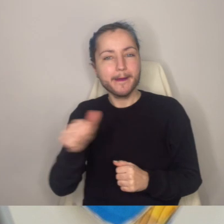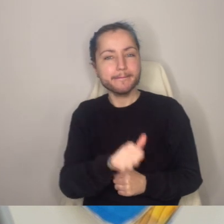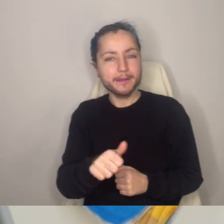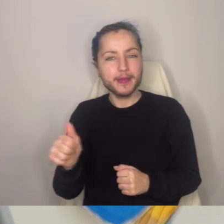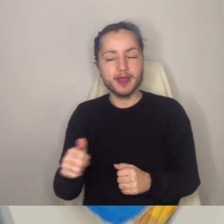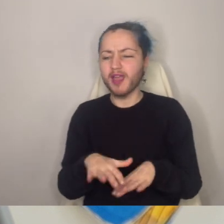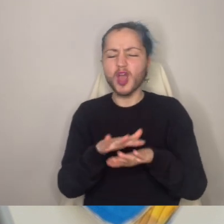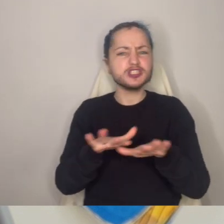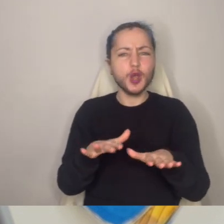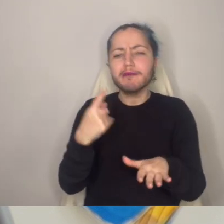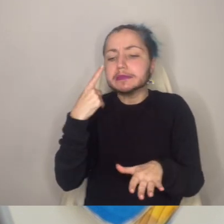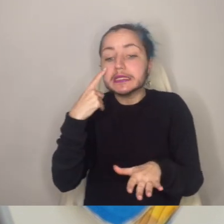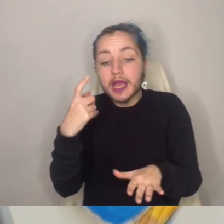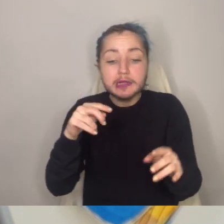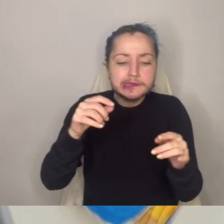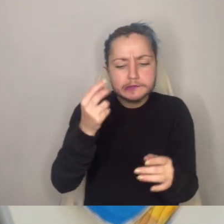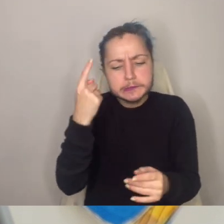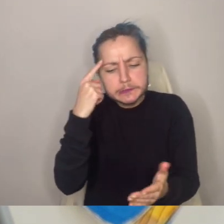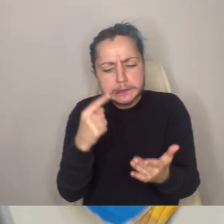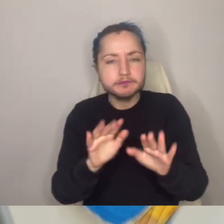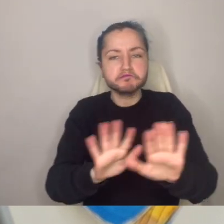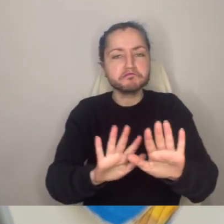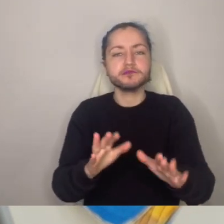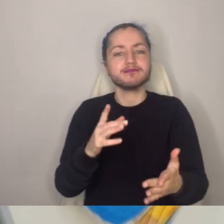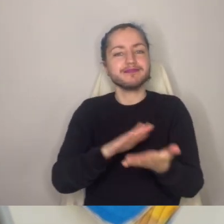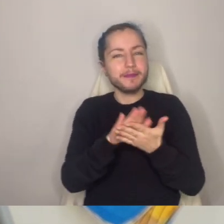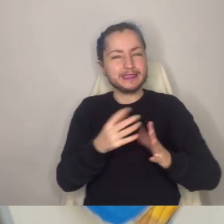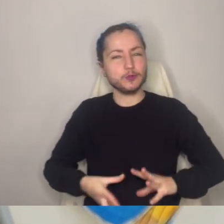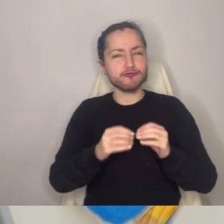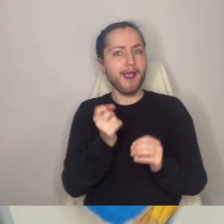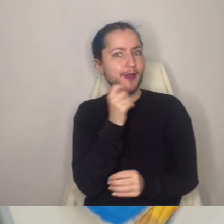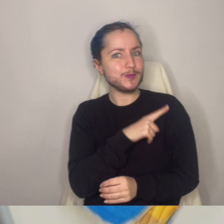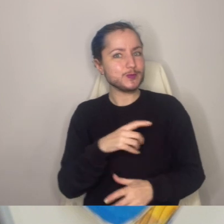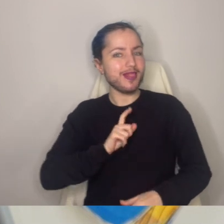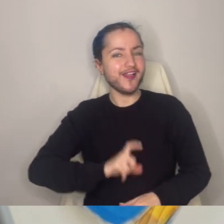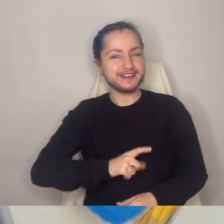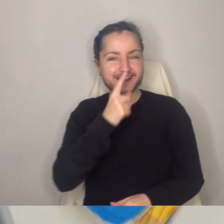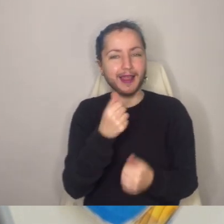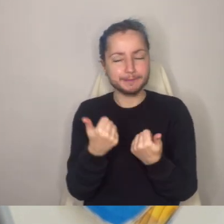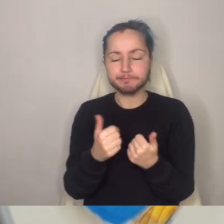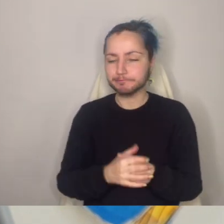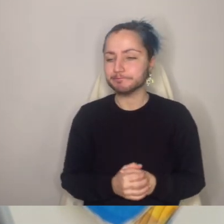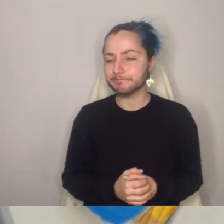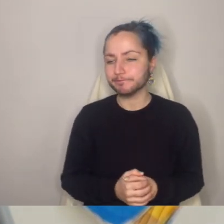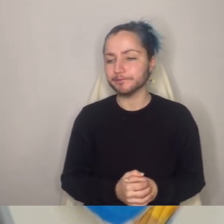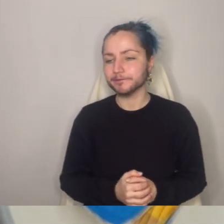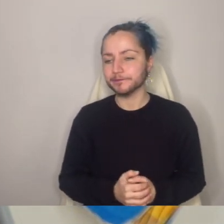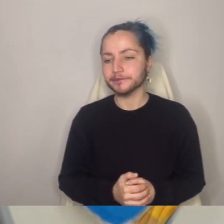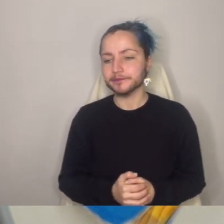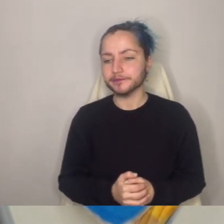and not being too careful, because this is how you can really create some unusual characters.